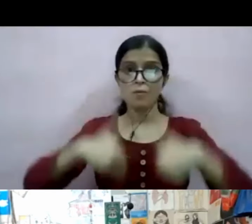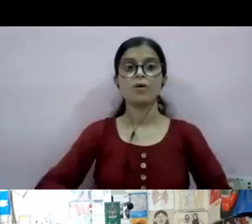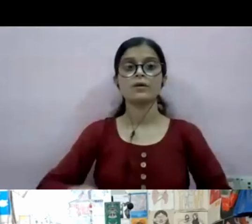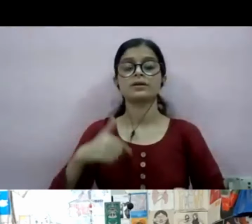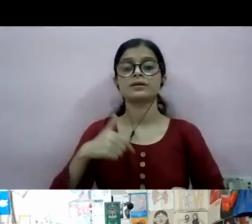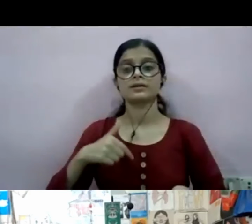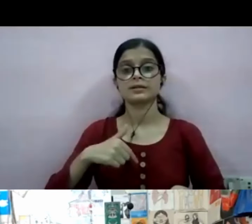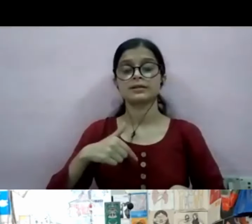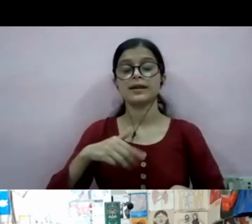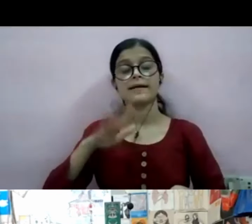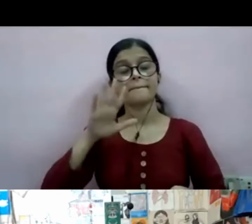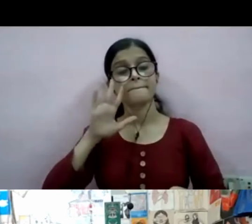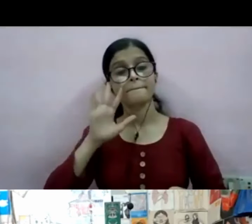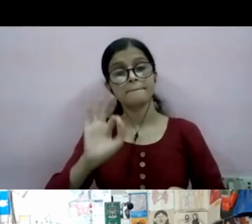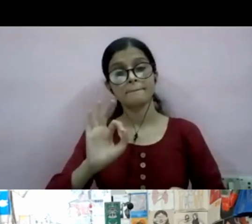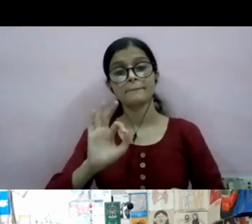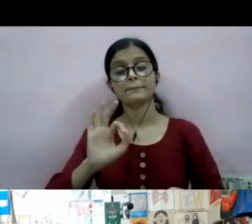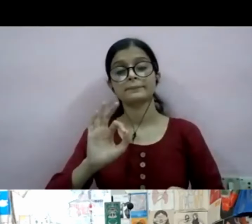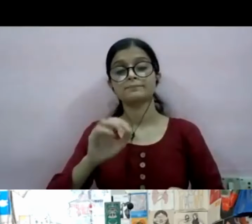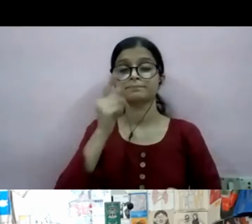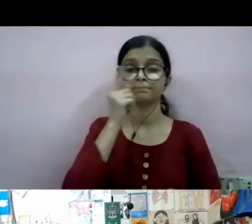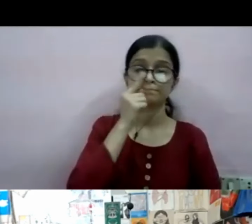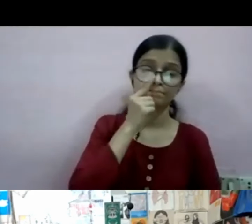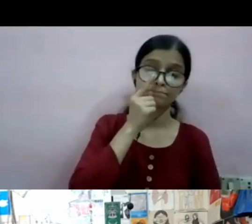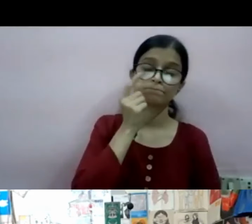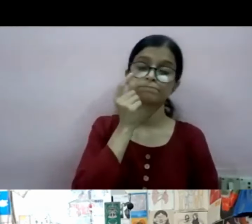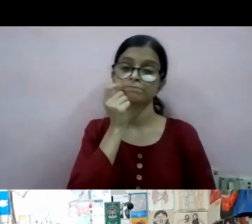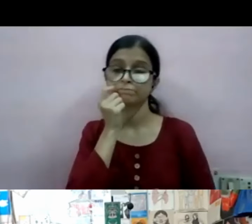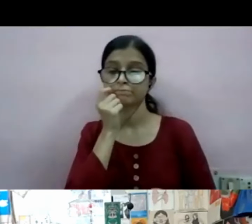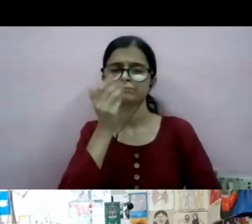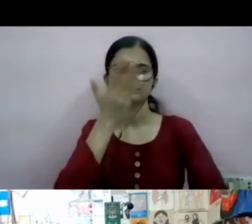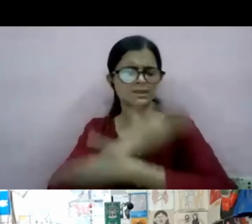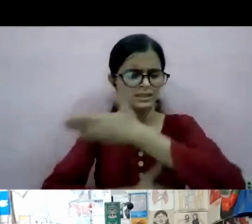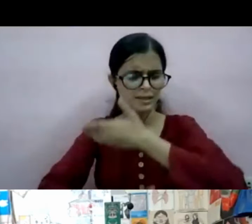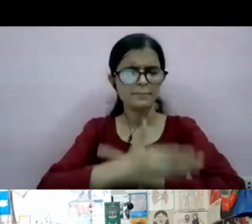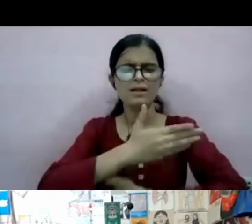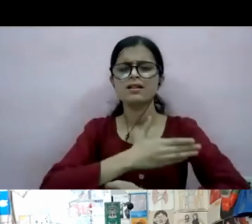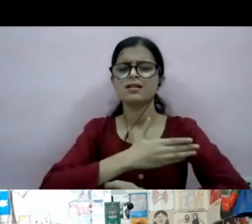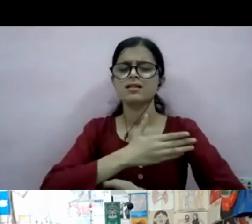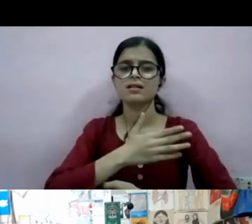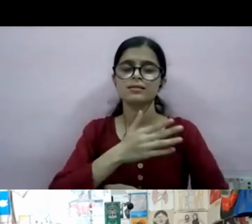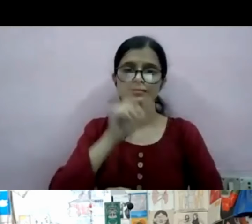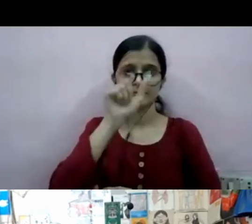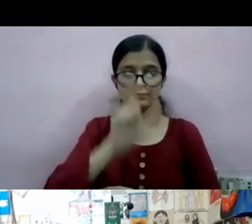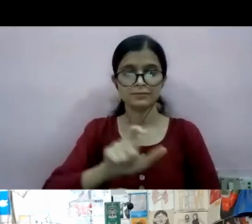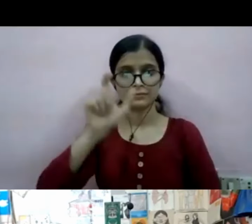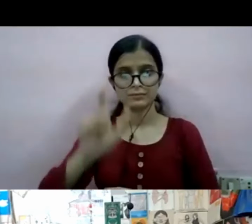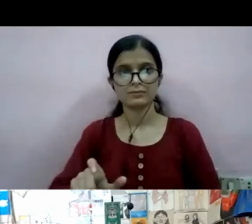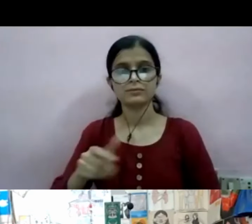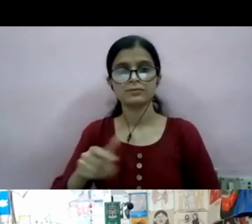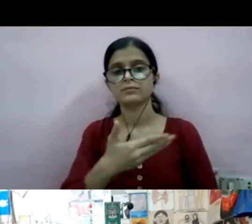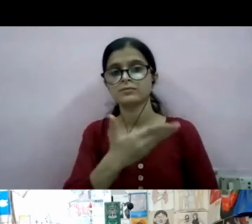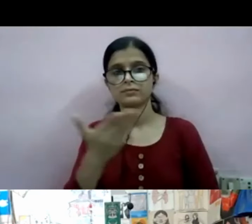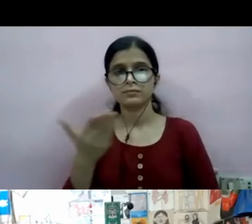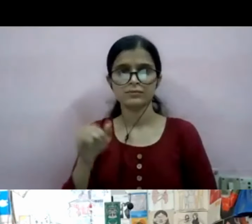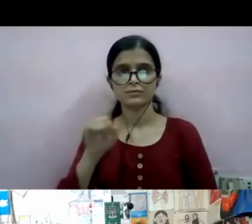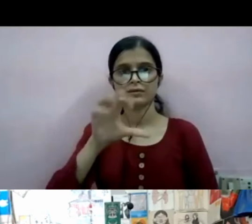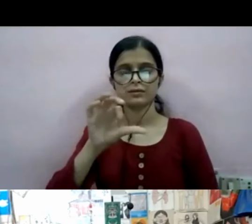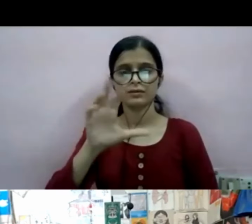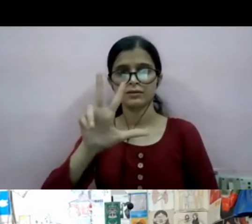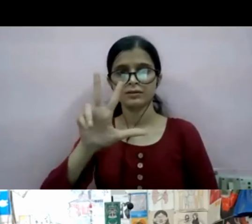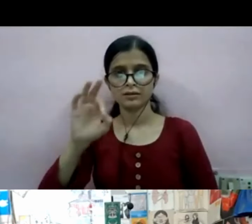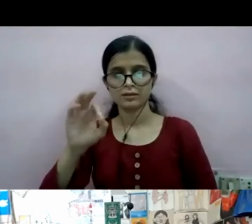marker of identity for both women and disabled people. And Foucault in 1980 establishes the interrelationship between the body and